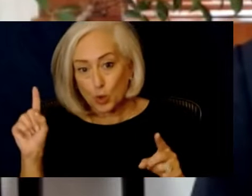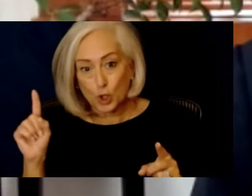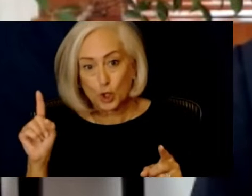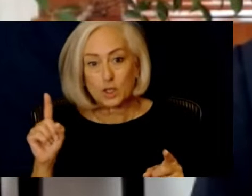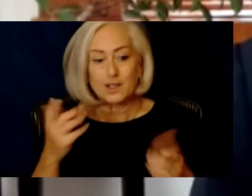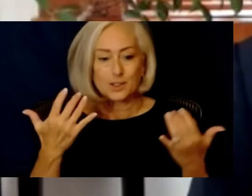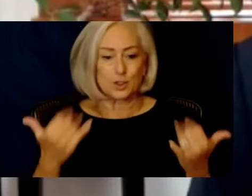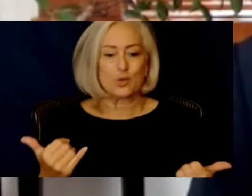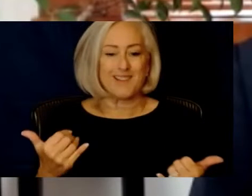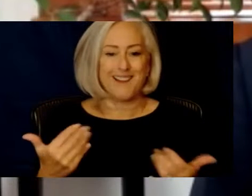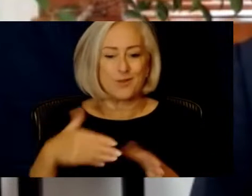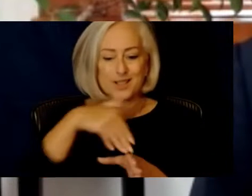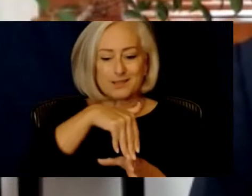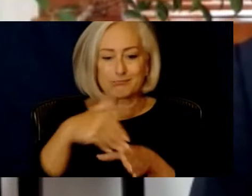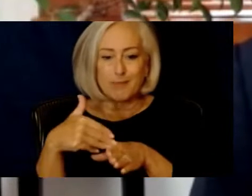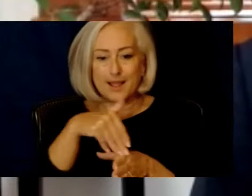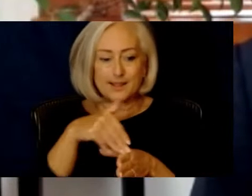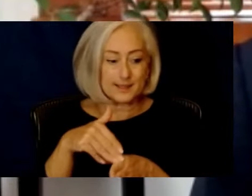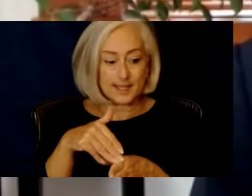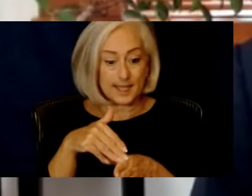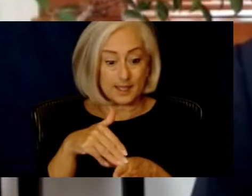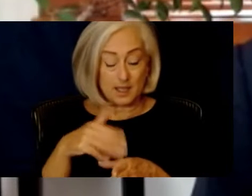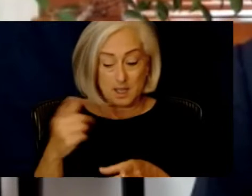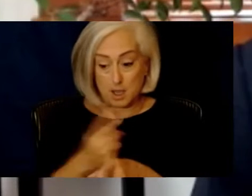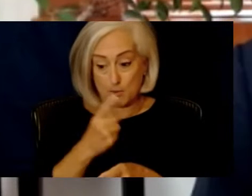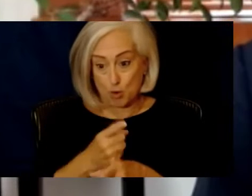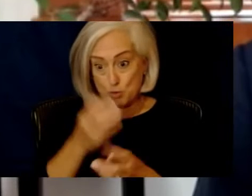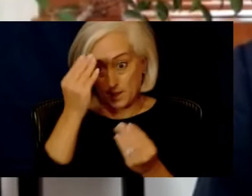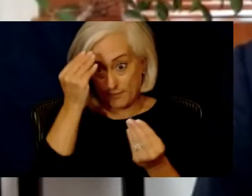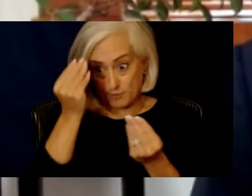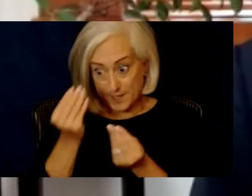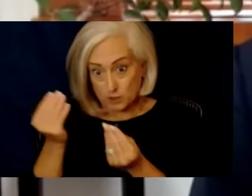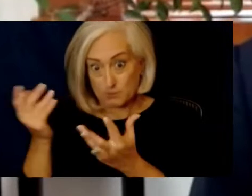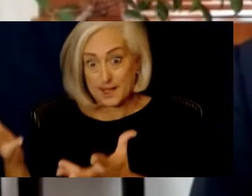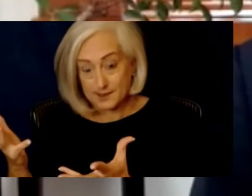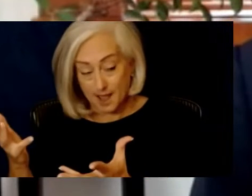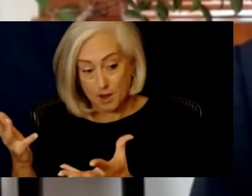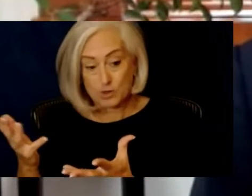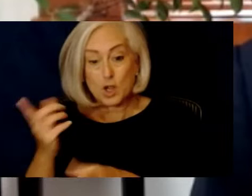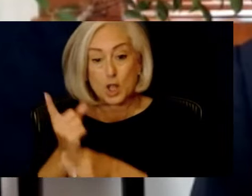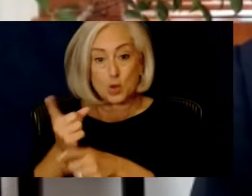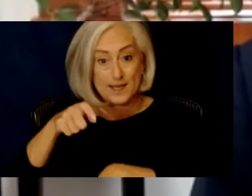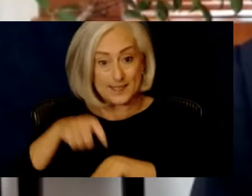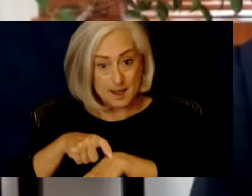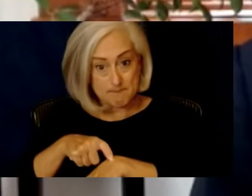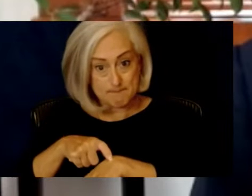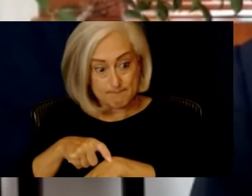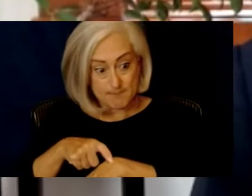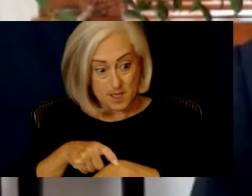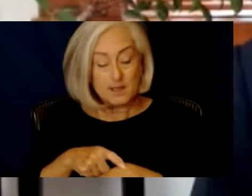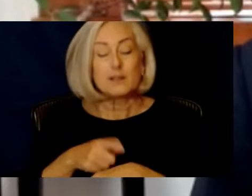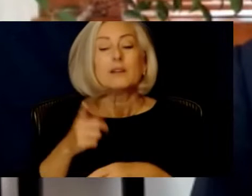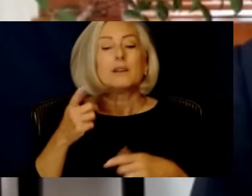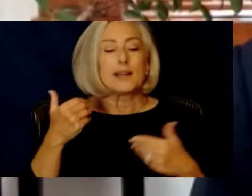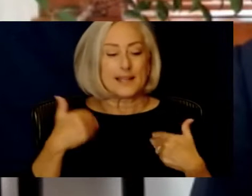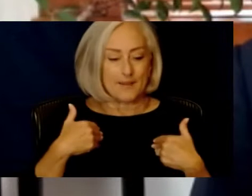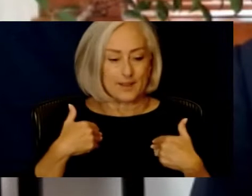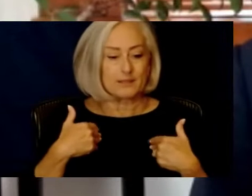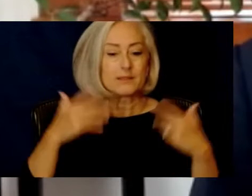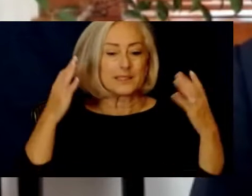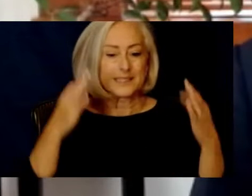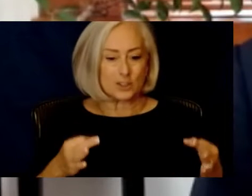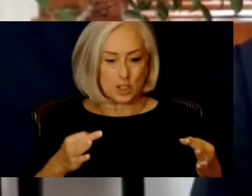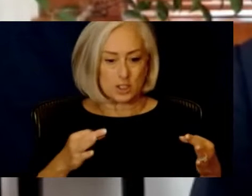balance between getting the right amount of information to the right people at the right time, and then allowing them to determine for themselves what